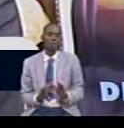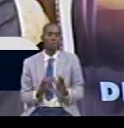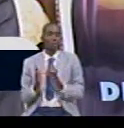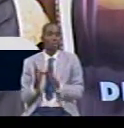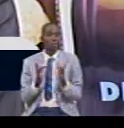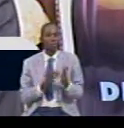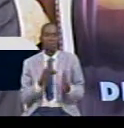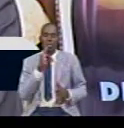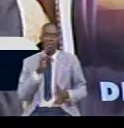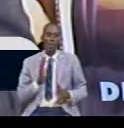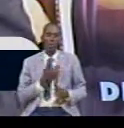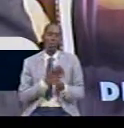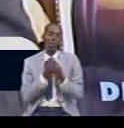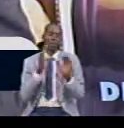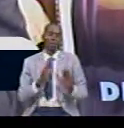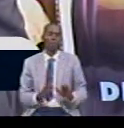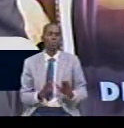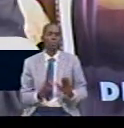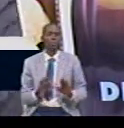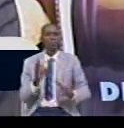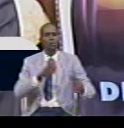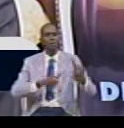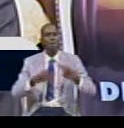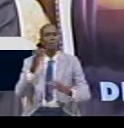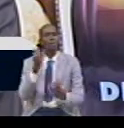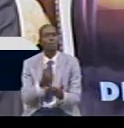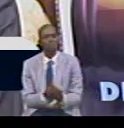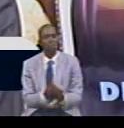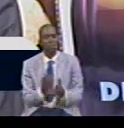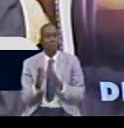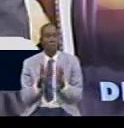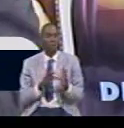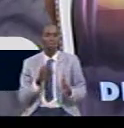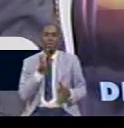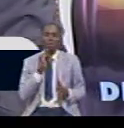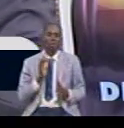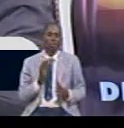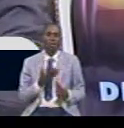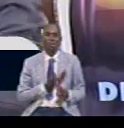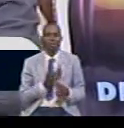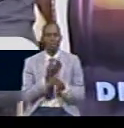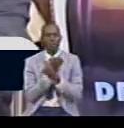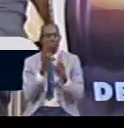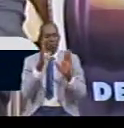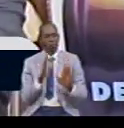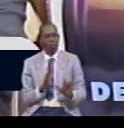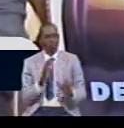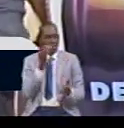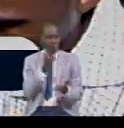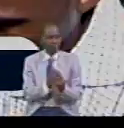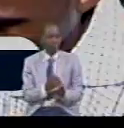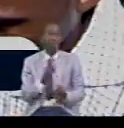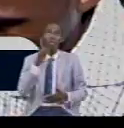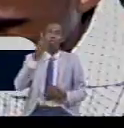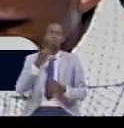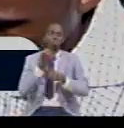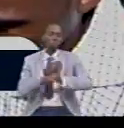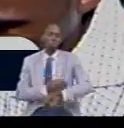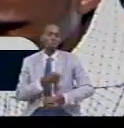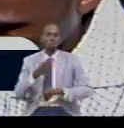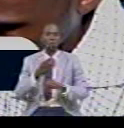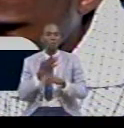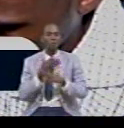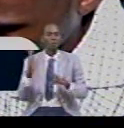is our Savior. Jesus is our Deliverer. And He'll protect you from every evil.